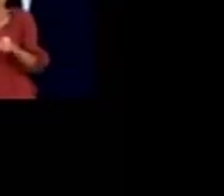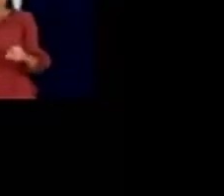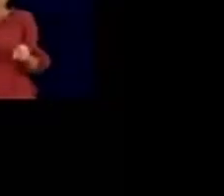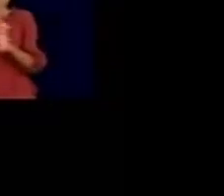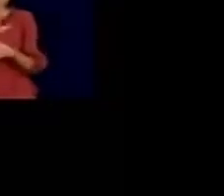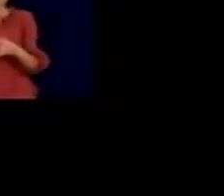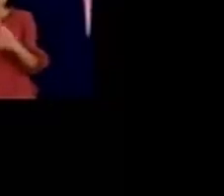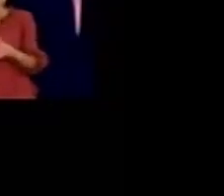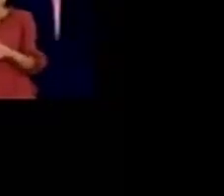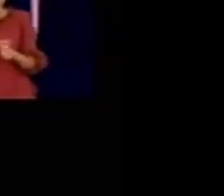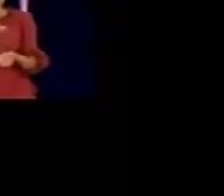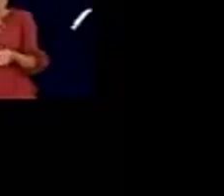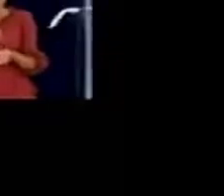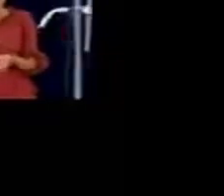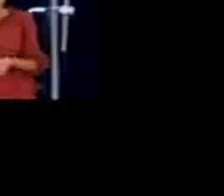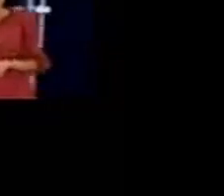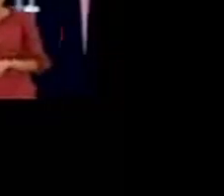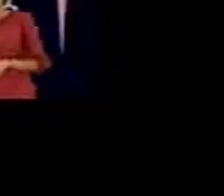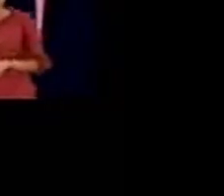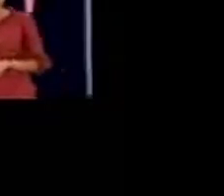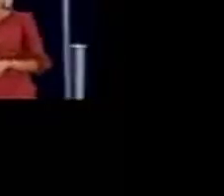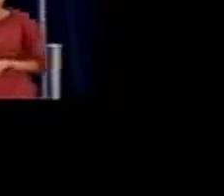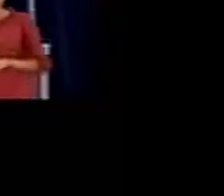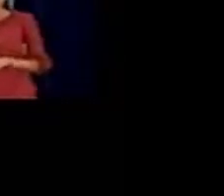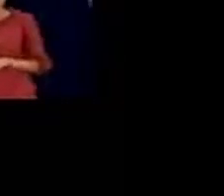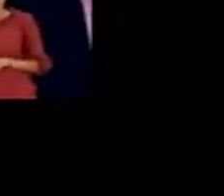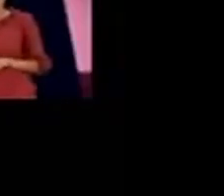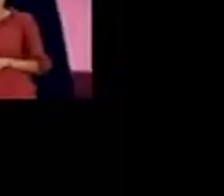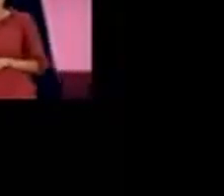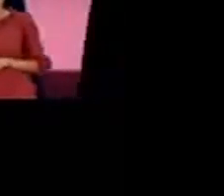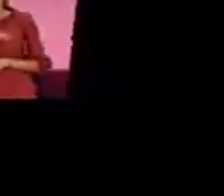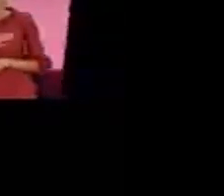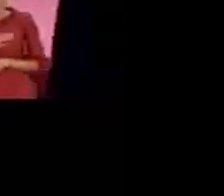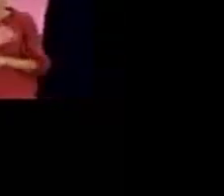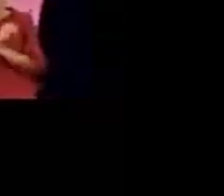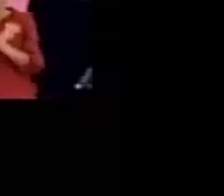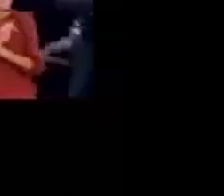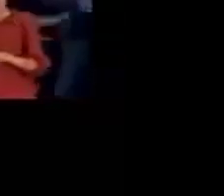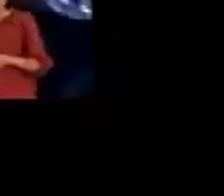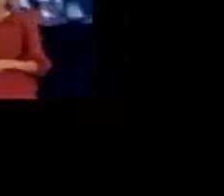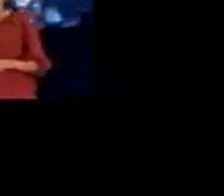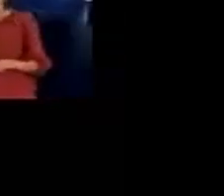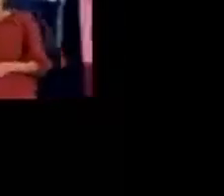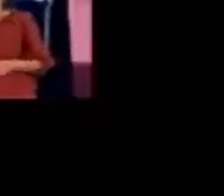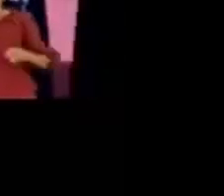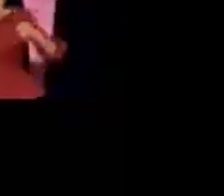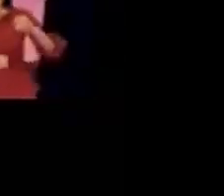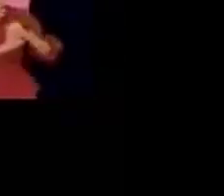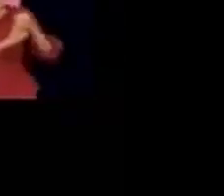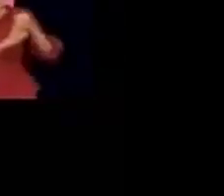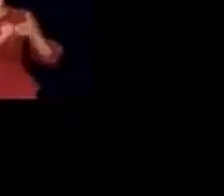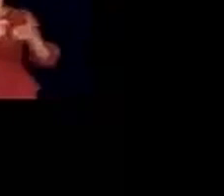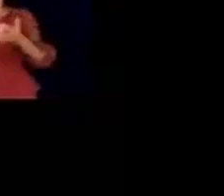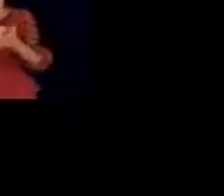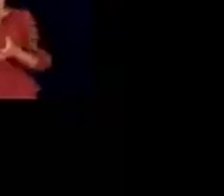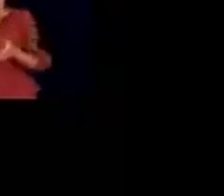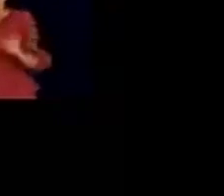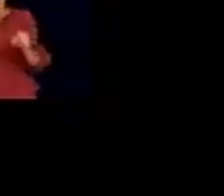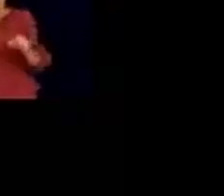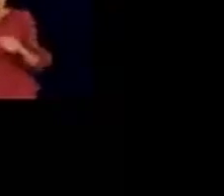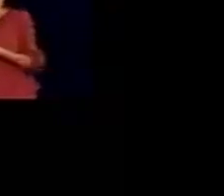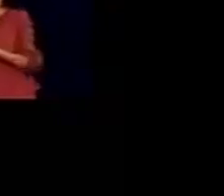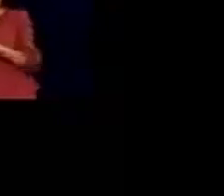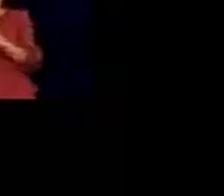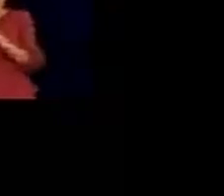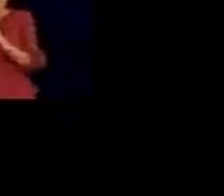sufficient in every time of need. My love will be the anchor that you could hold